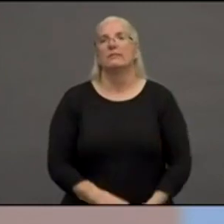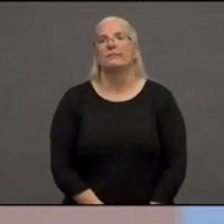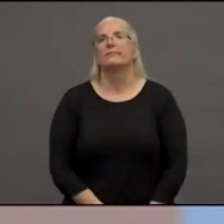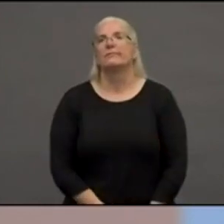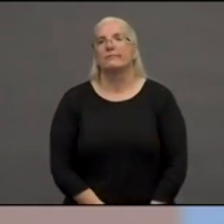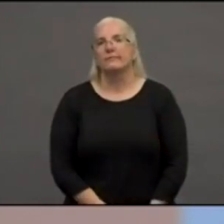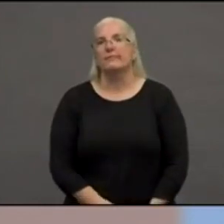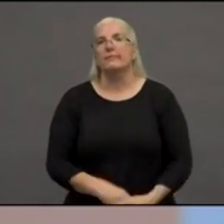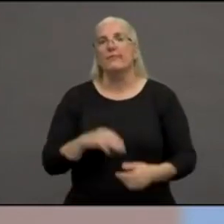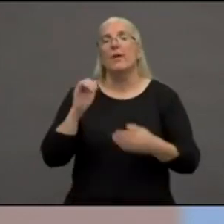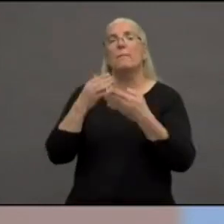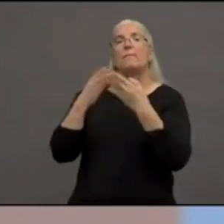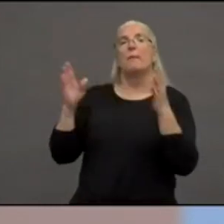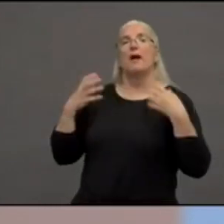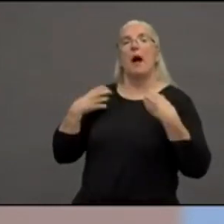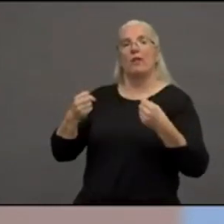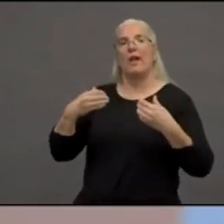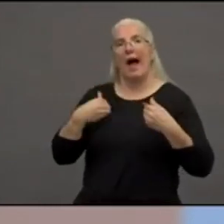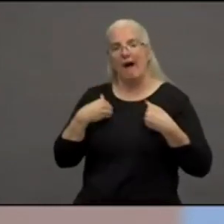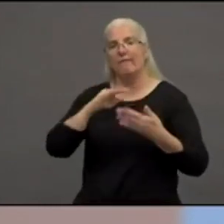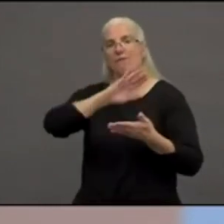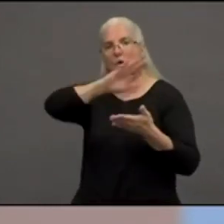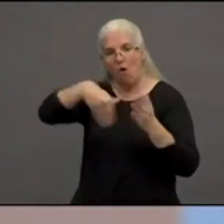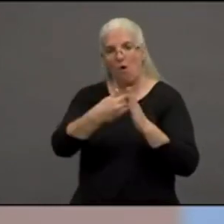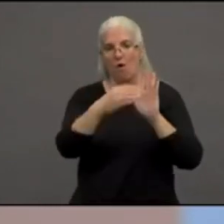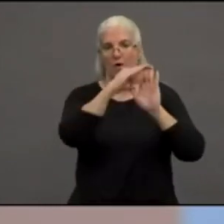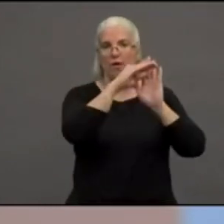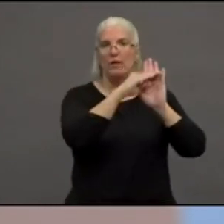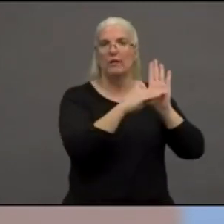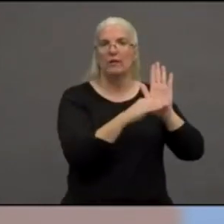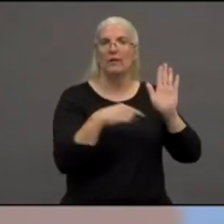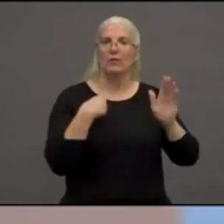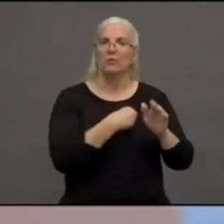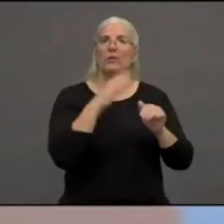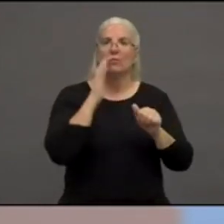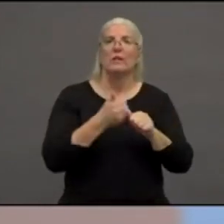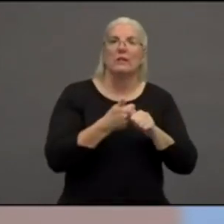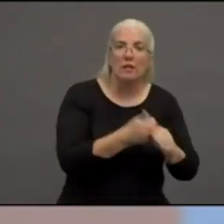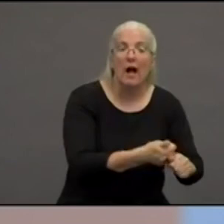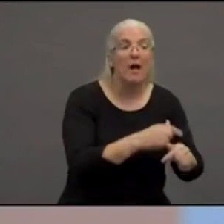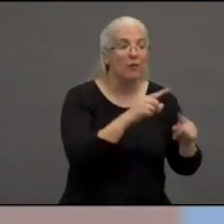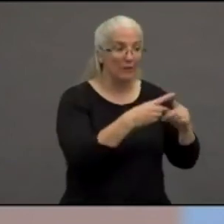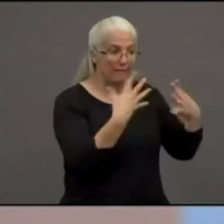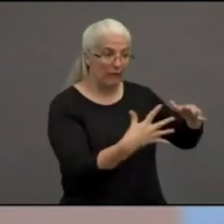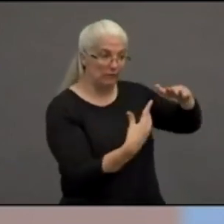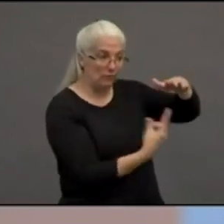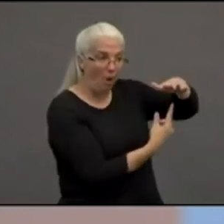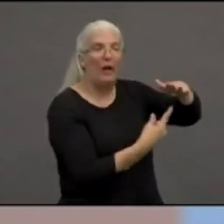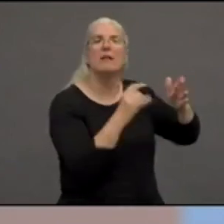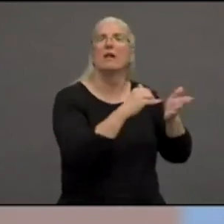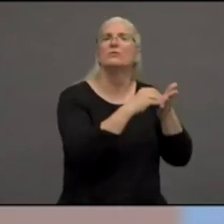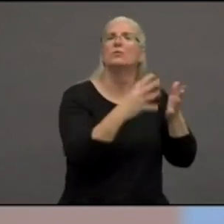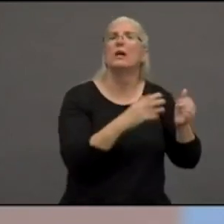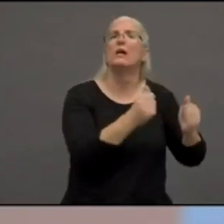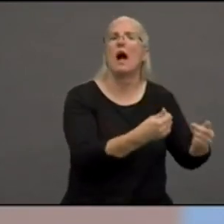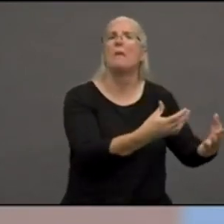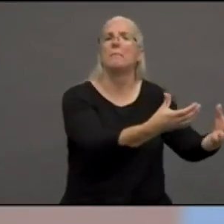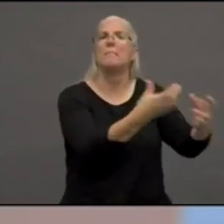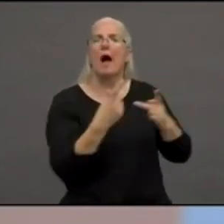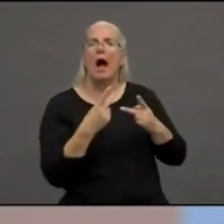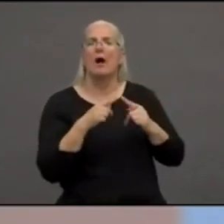that level of exposure. After that period of time, then students would be allowed to come back when it was clear by public health for the students to come